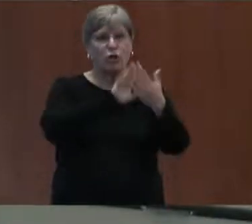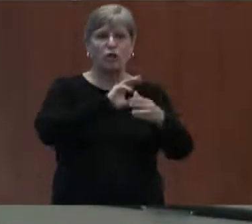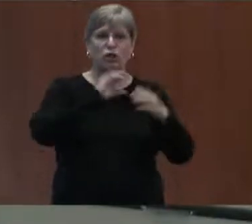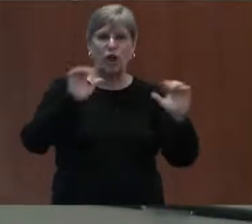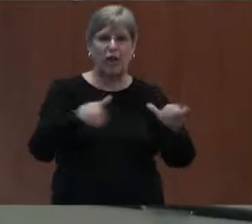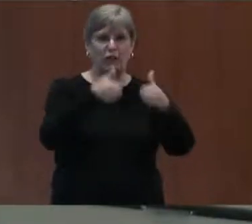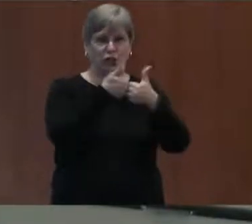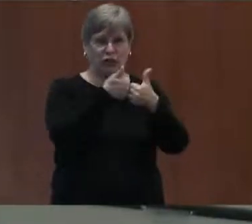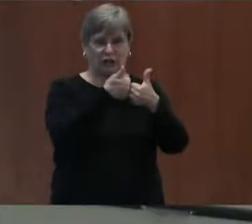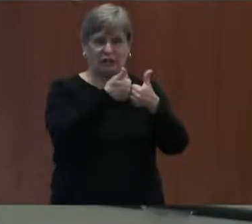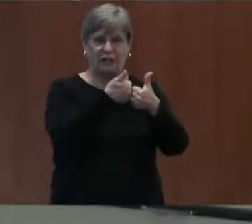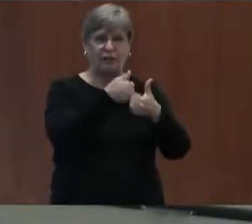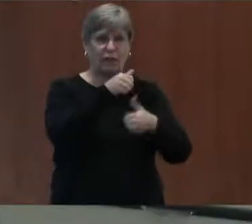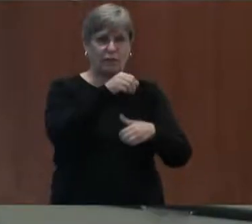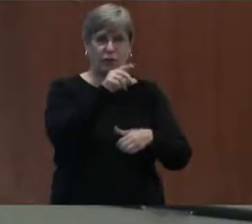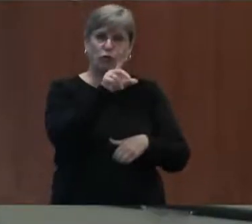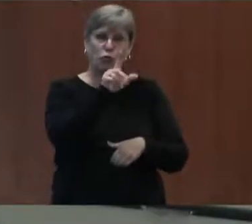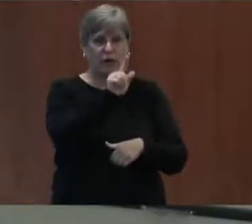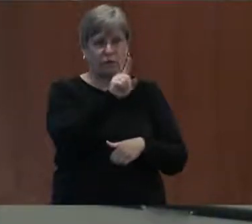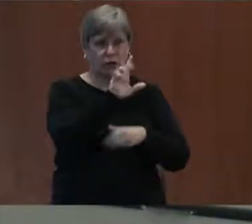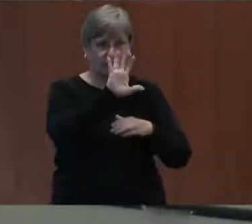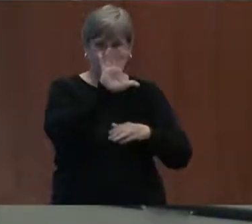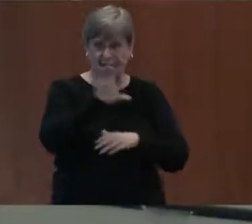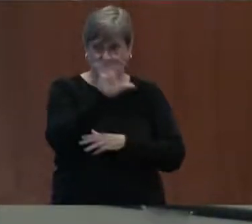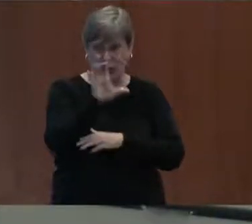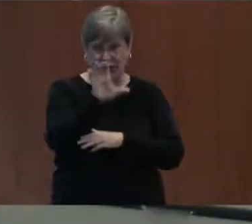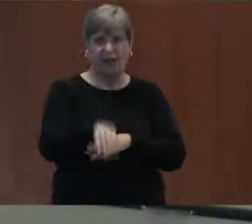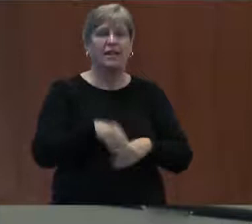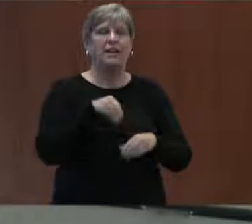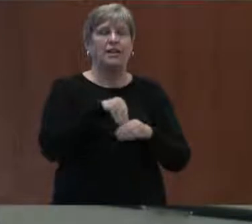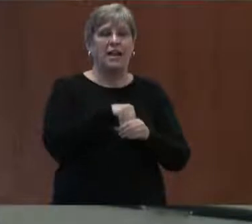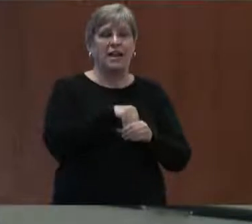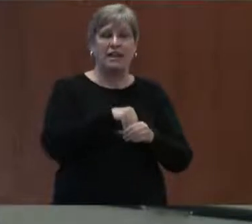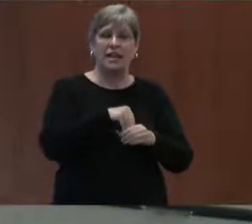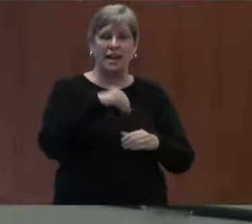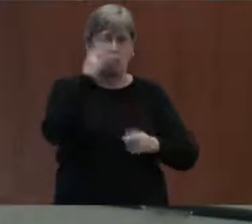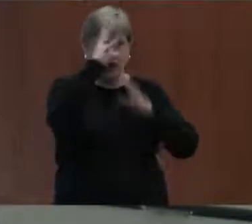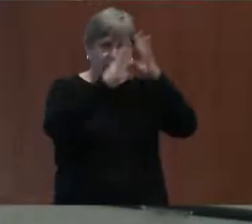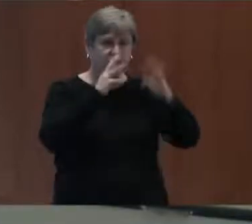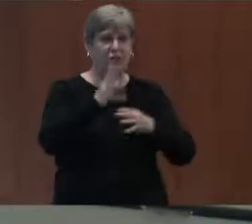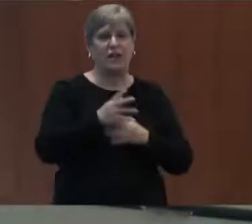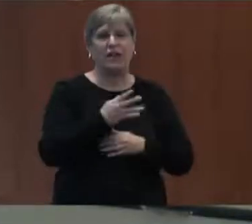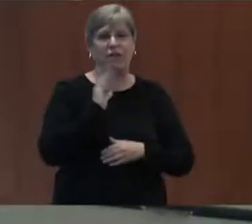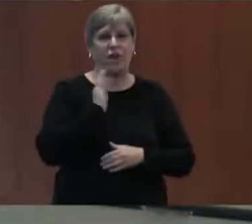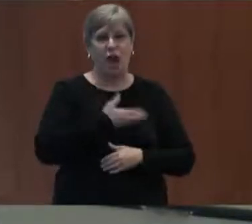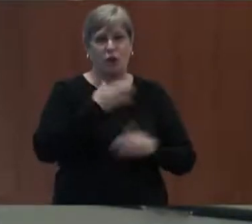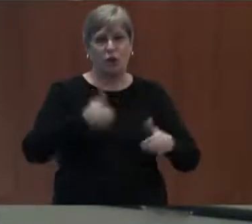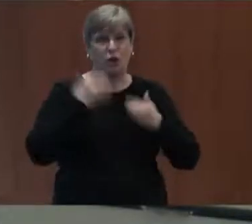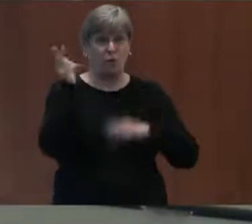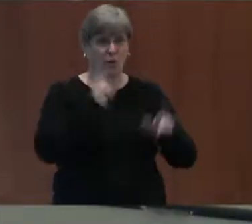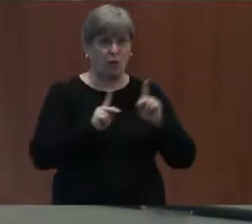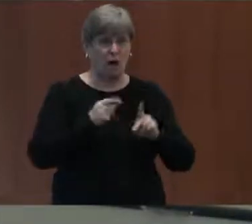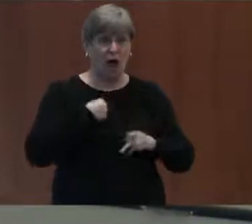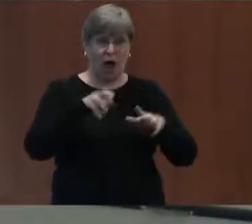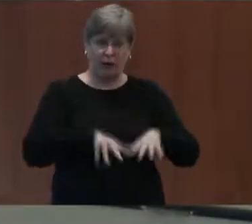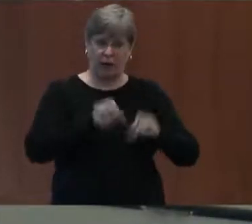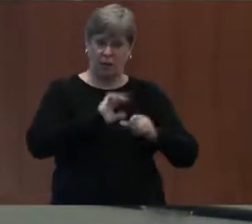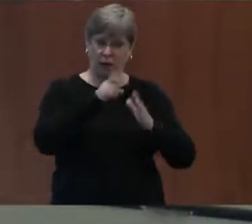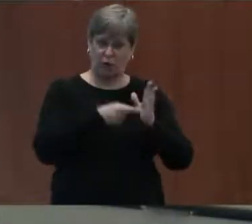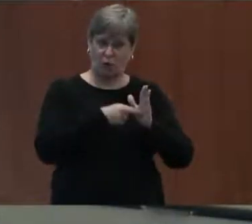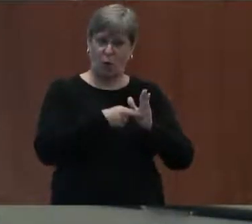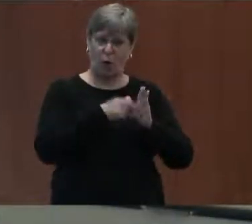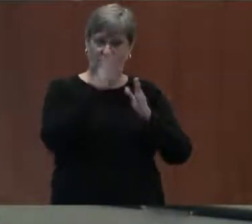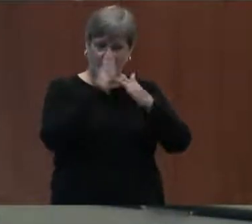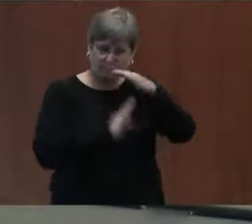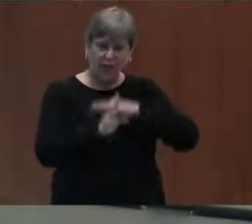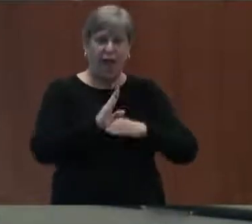passion, creativity, and intellectual curiosity of our young people. I assume this role with great humility and also as a